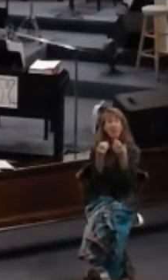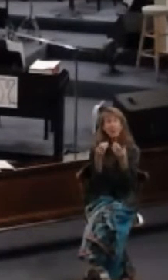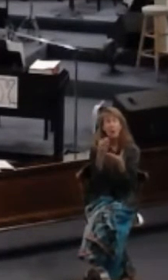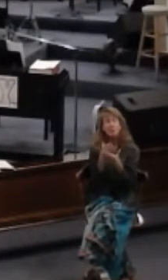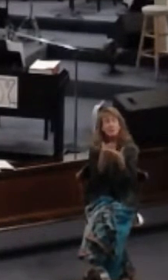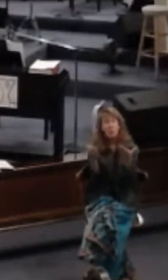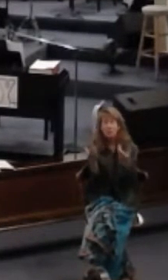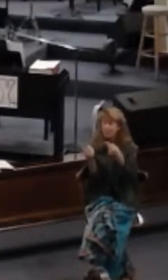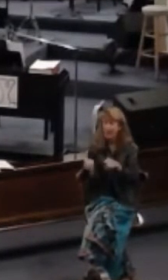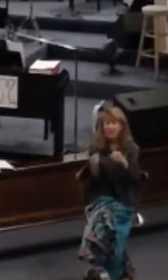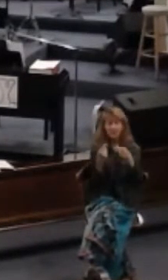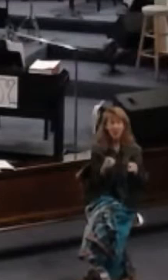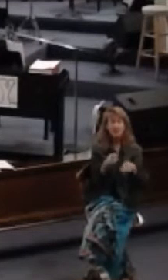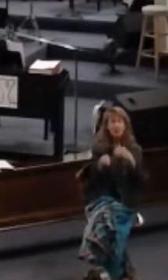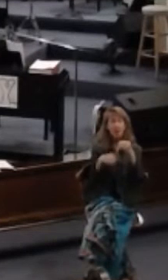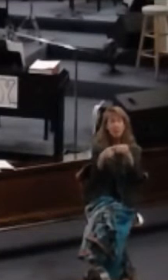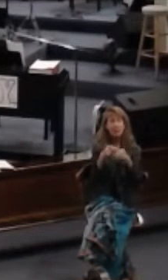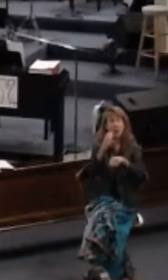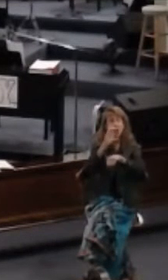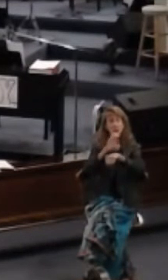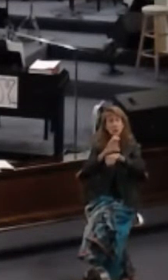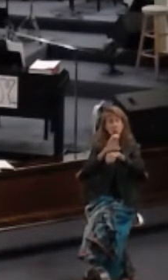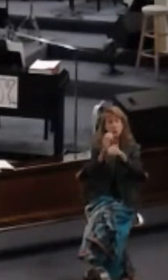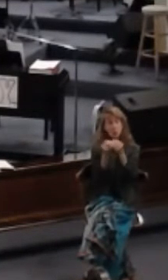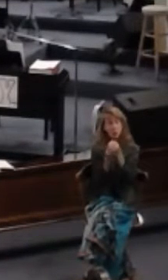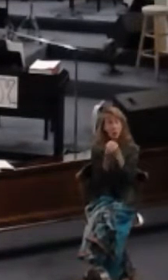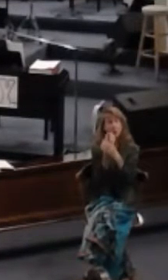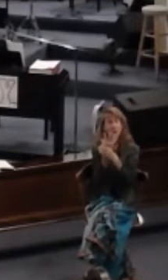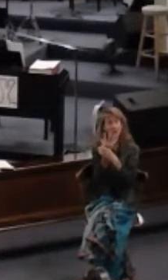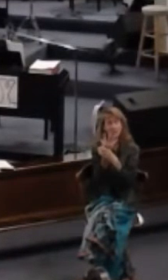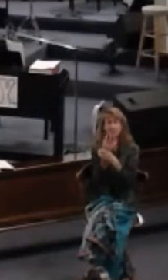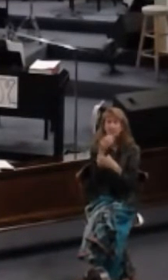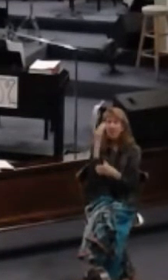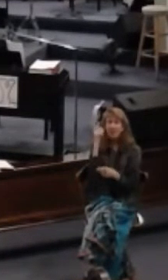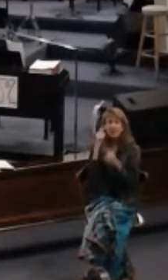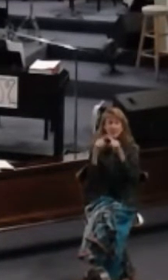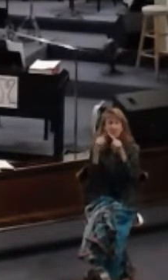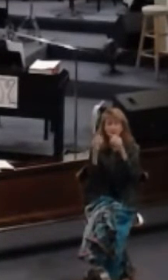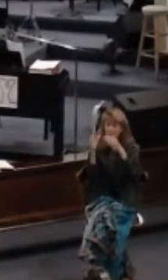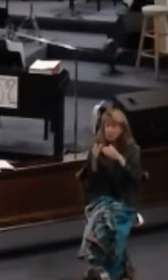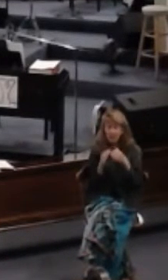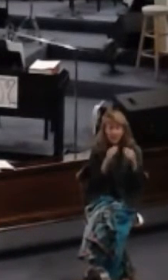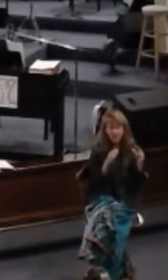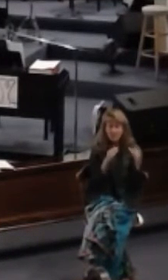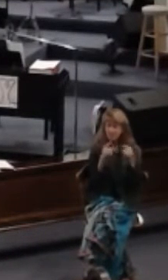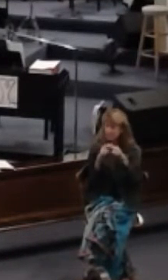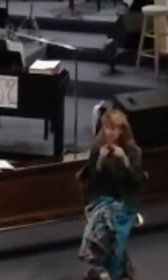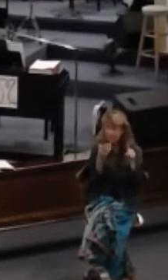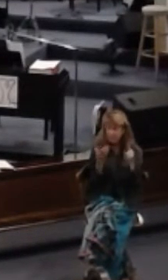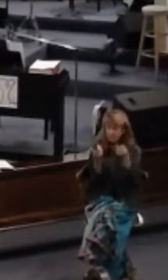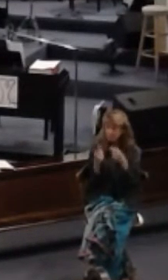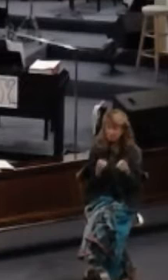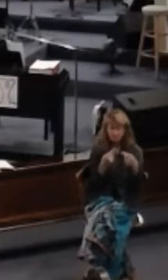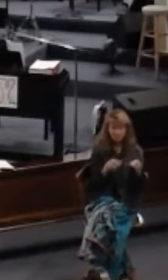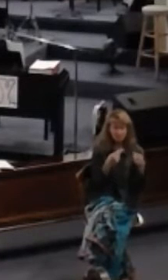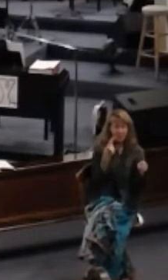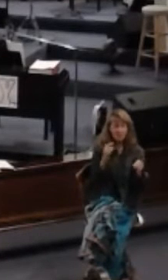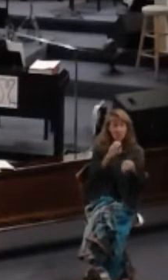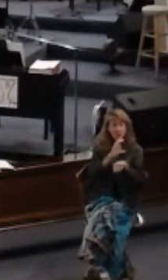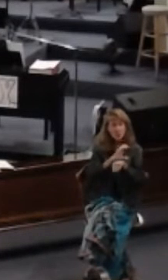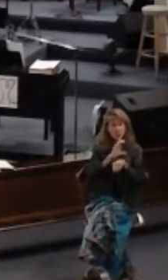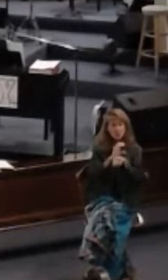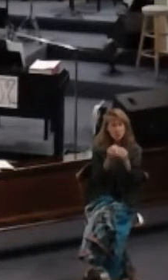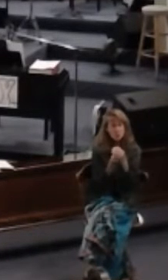or event about church growth, and there's strategies and there's different things for church growth. It's not all that